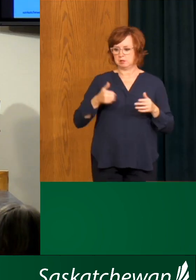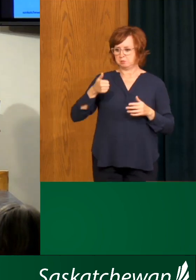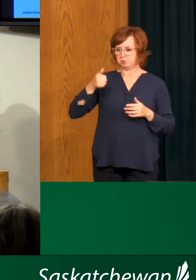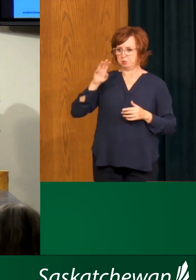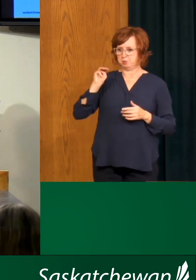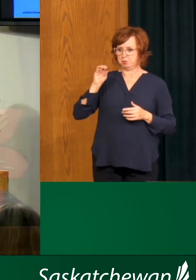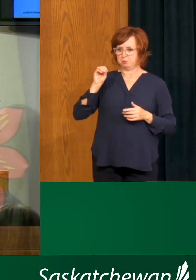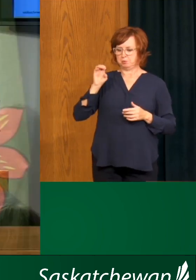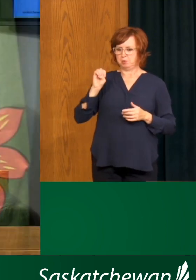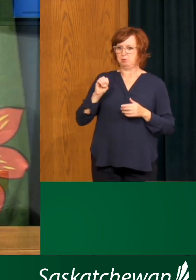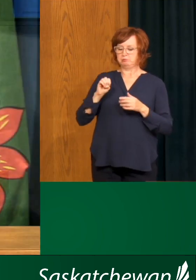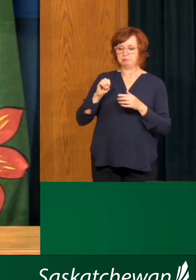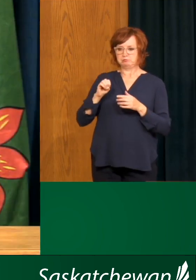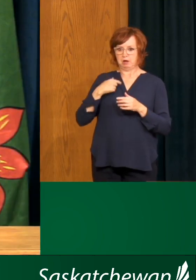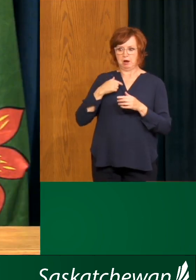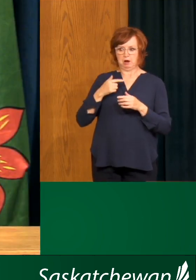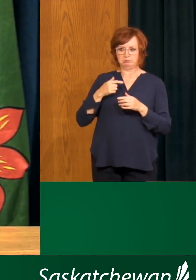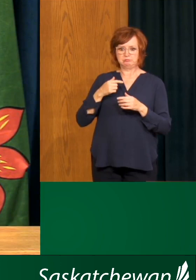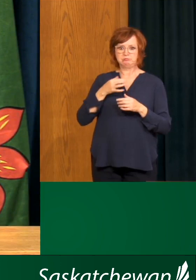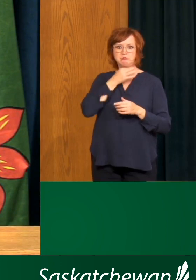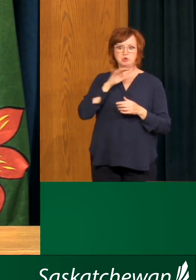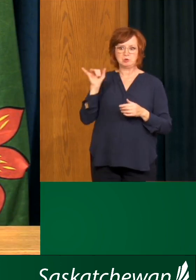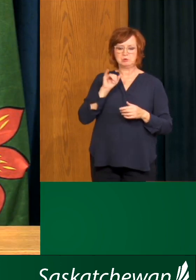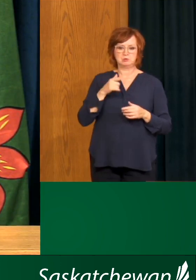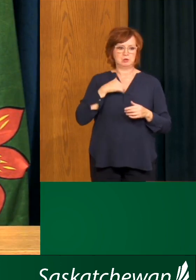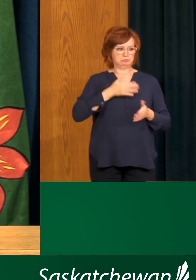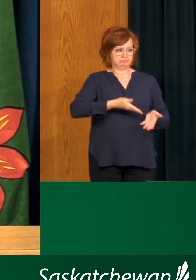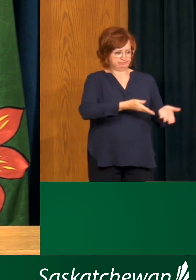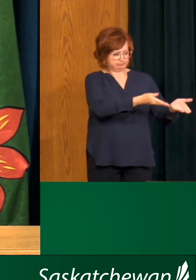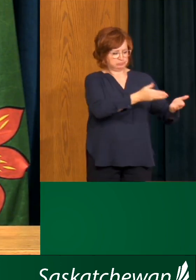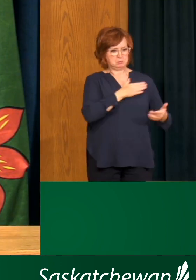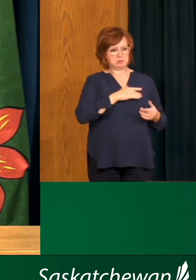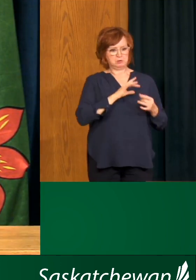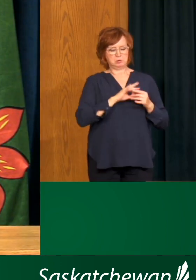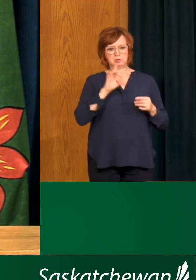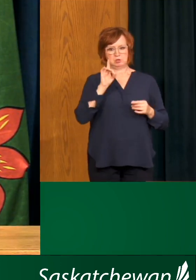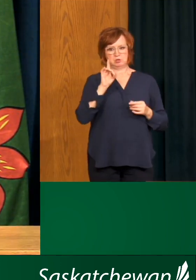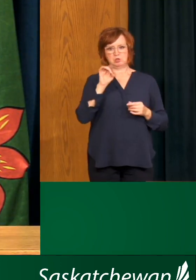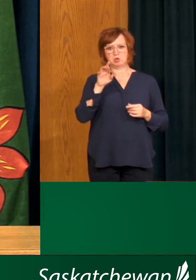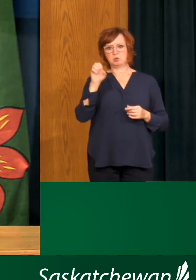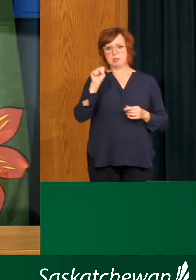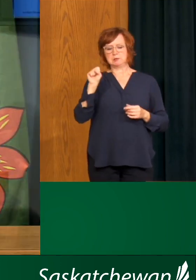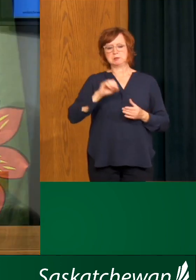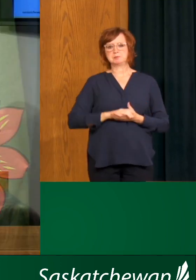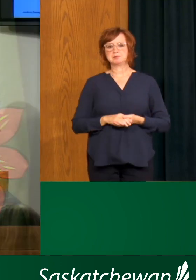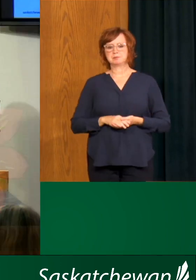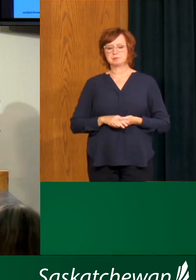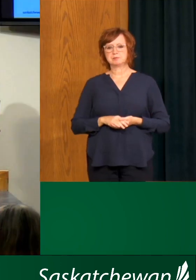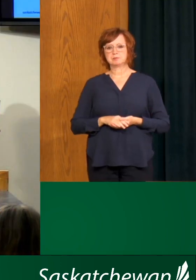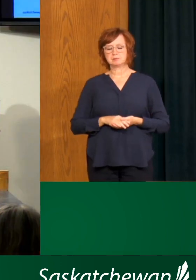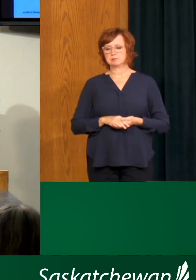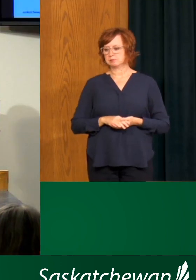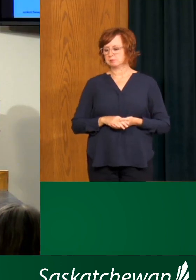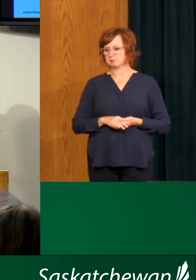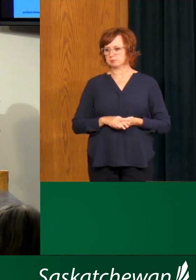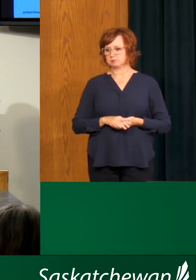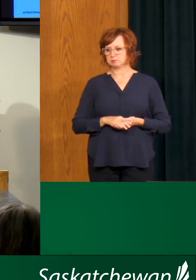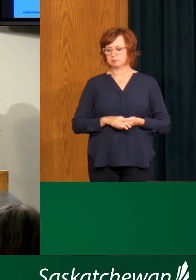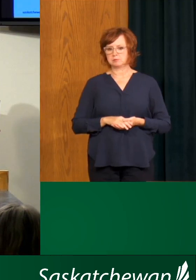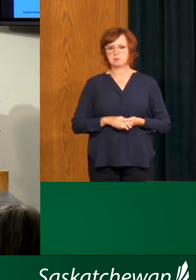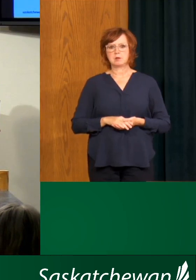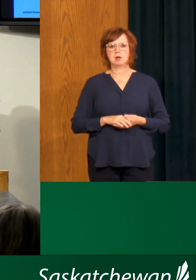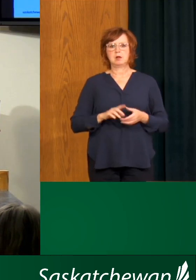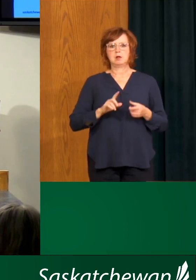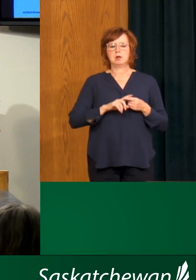have had discussions about that. Dr. Shahab, if you'd comment more specifically on where that is. So the